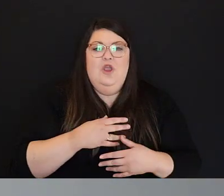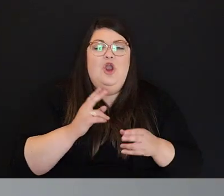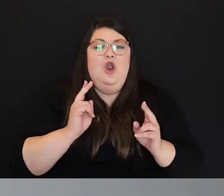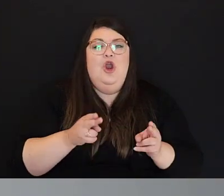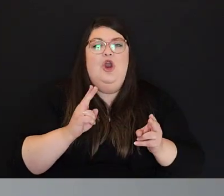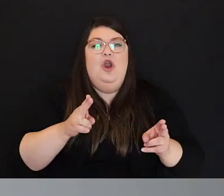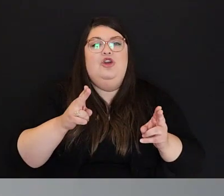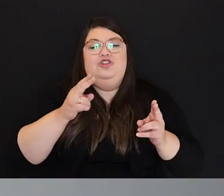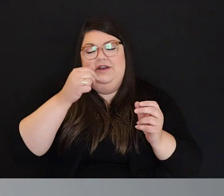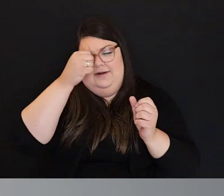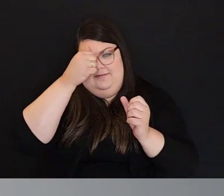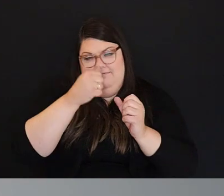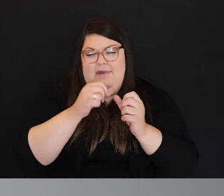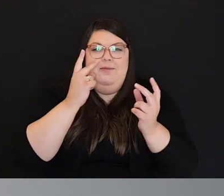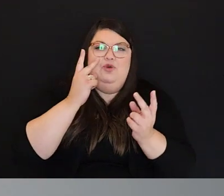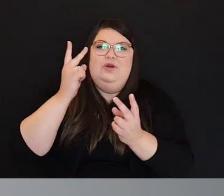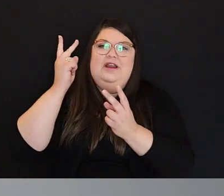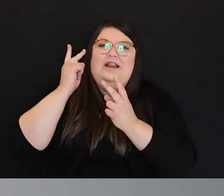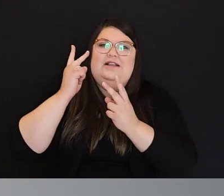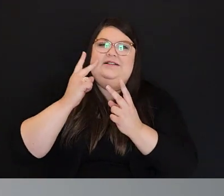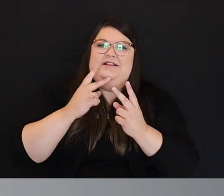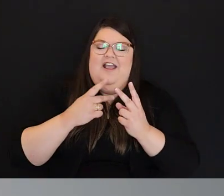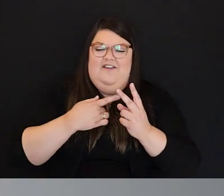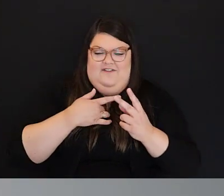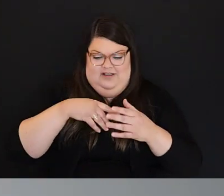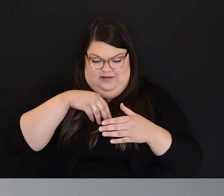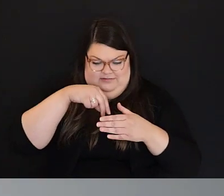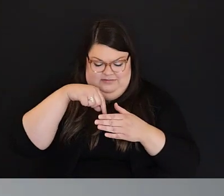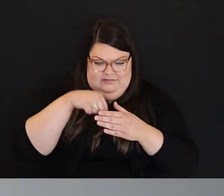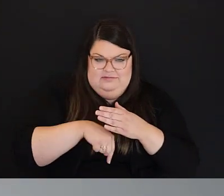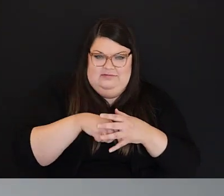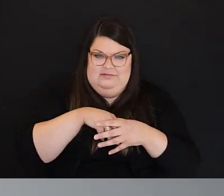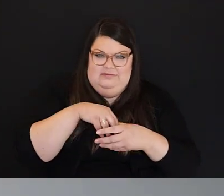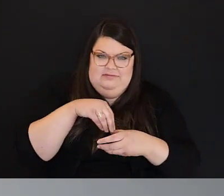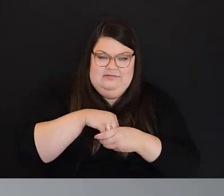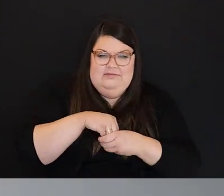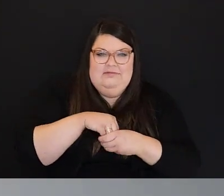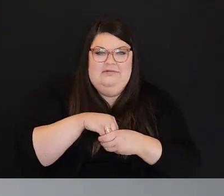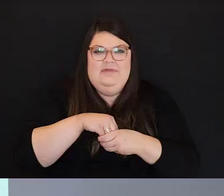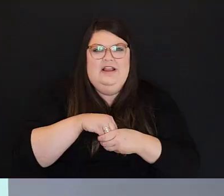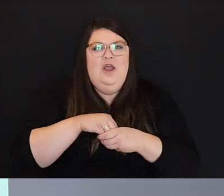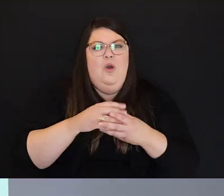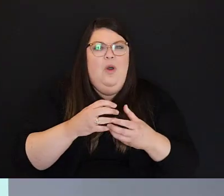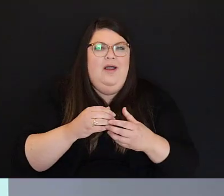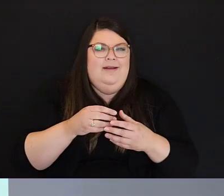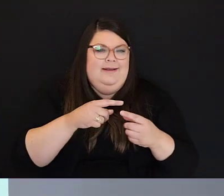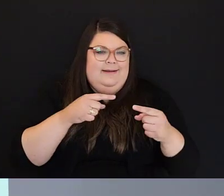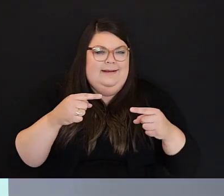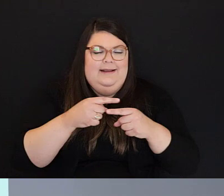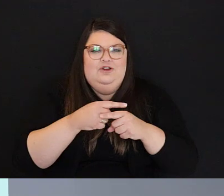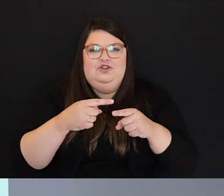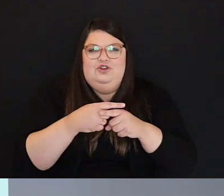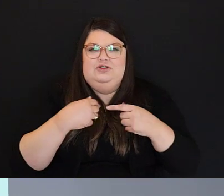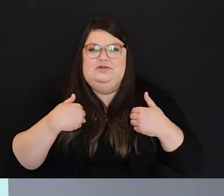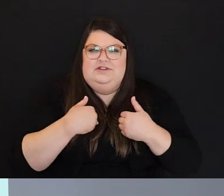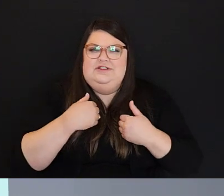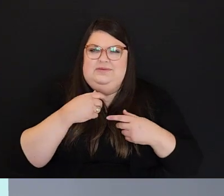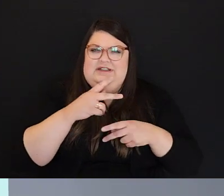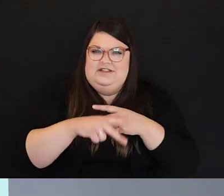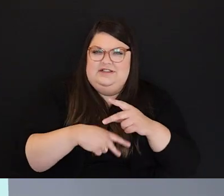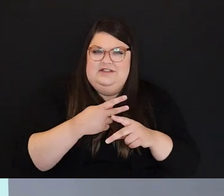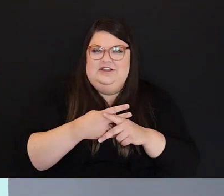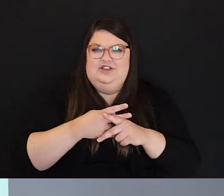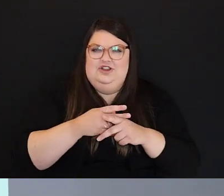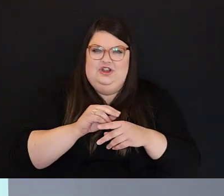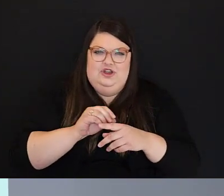Urgent memories are throbbing at my core, willing interspecies transmissions. Bleached